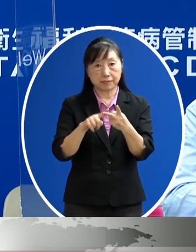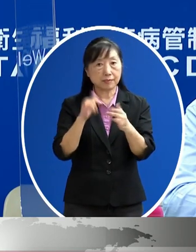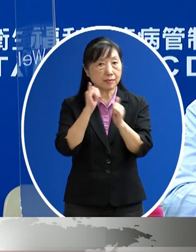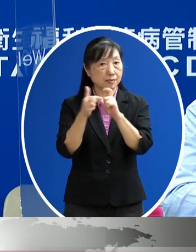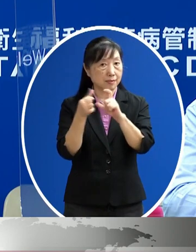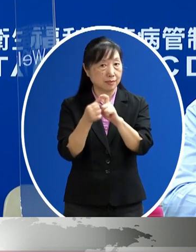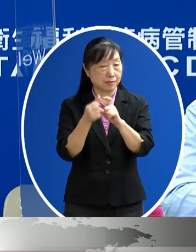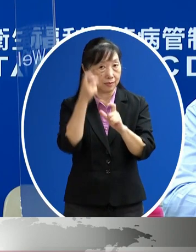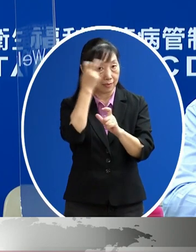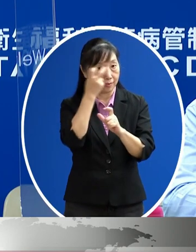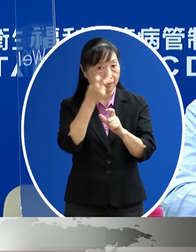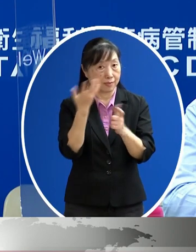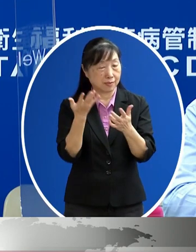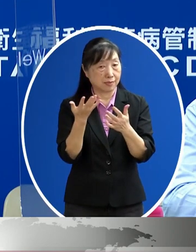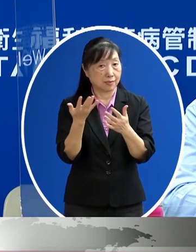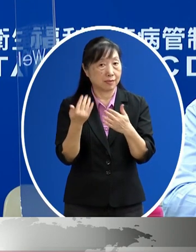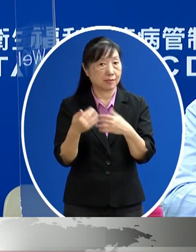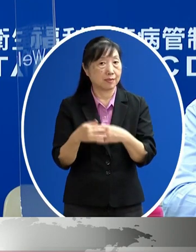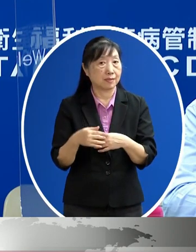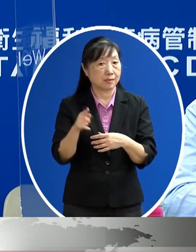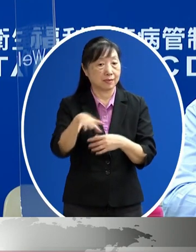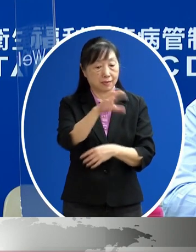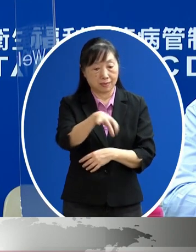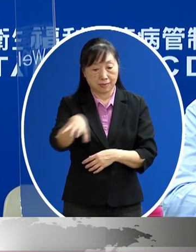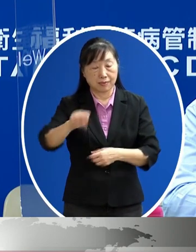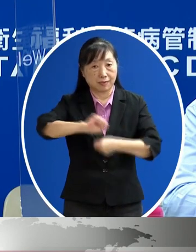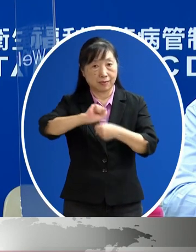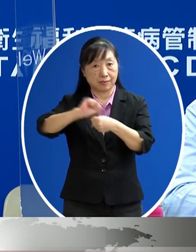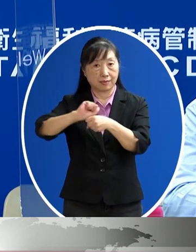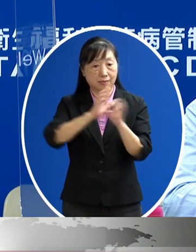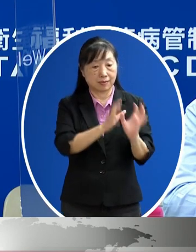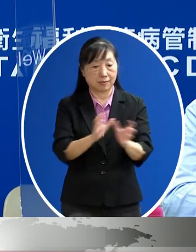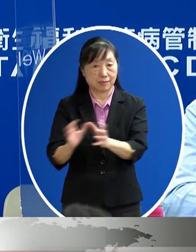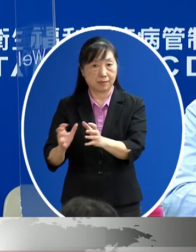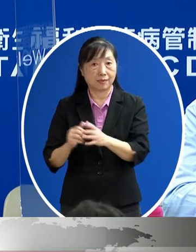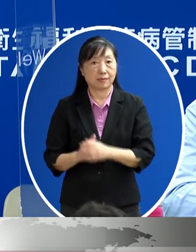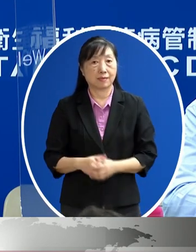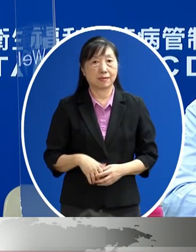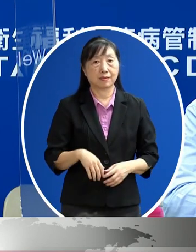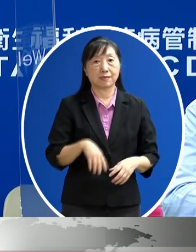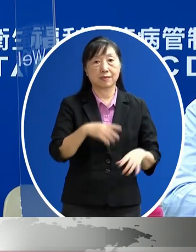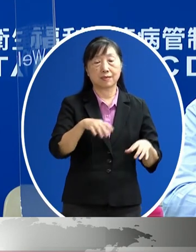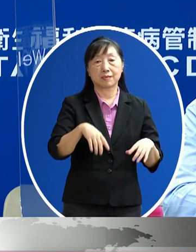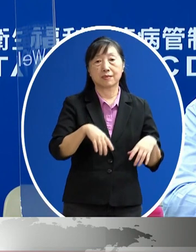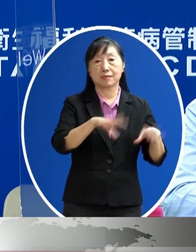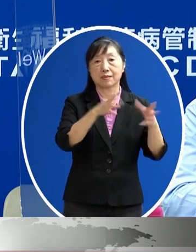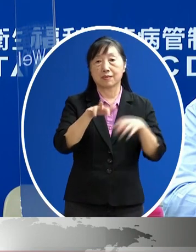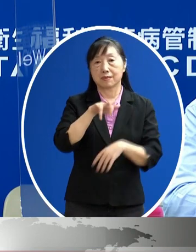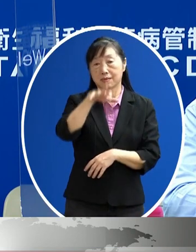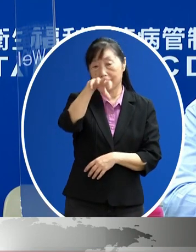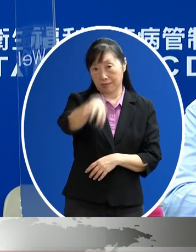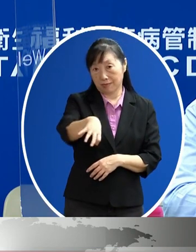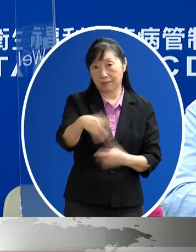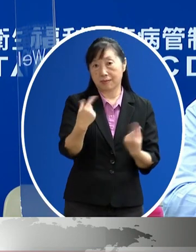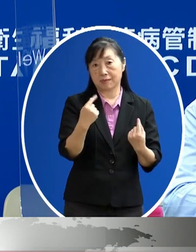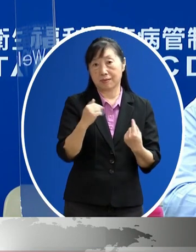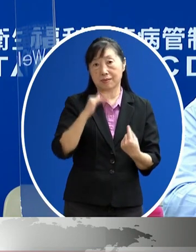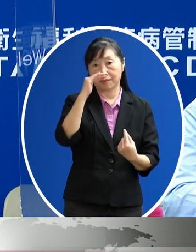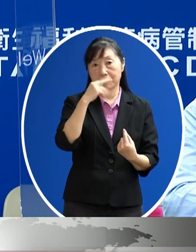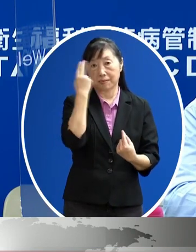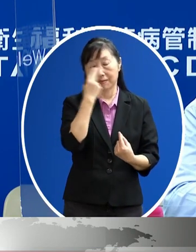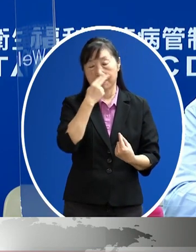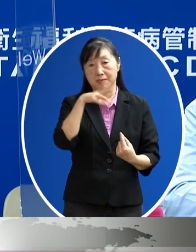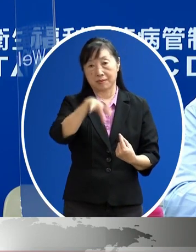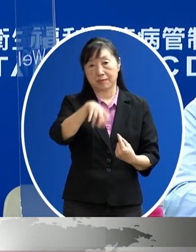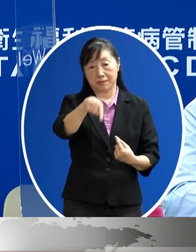at international airports will get screened. We'll also study the rate of positive antibodies in blood donations to blood banks.